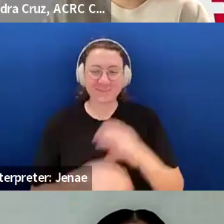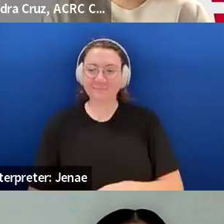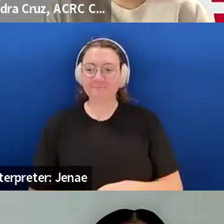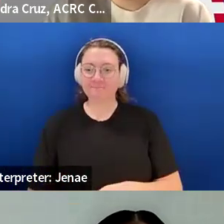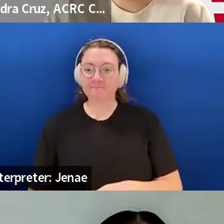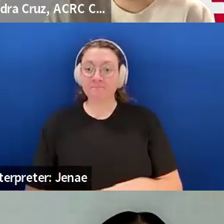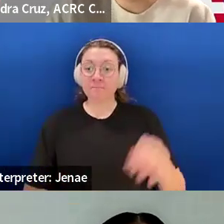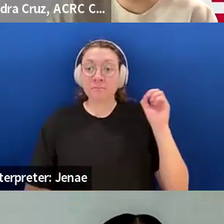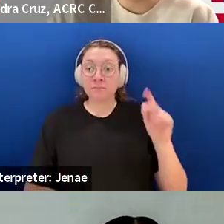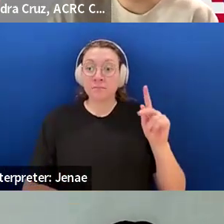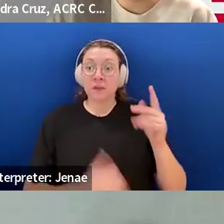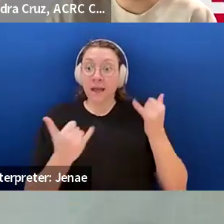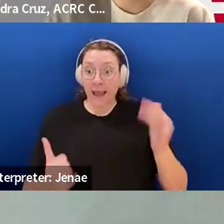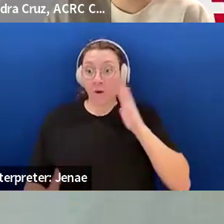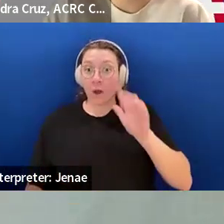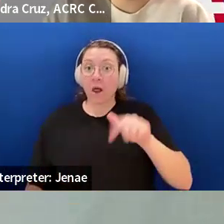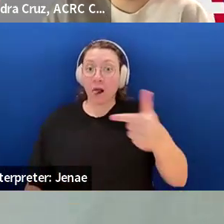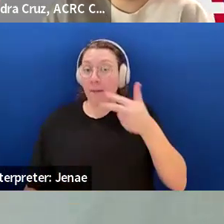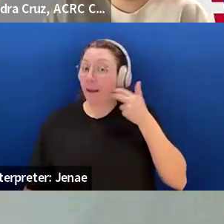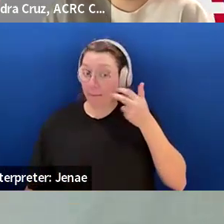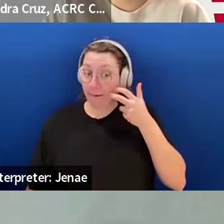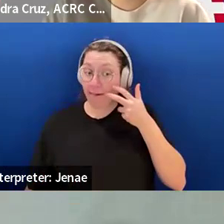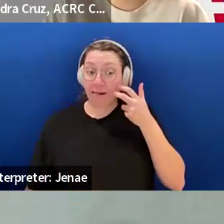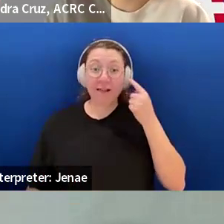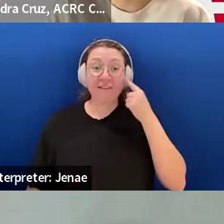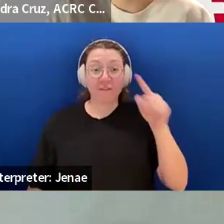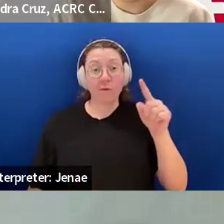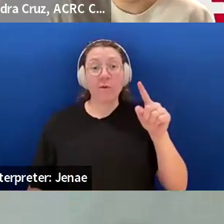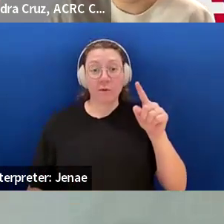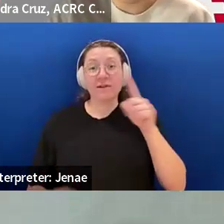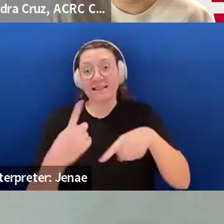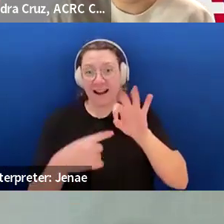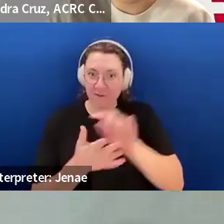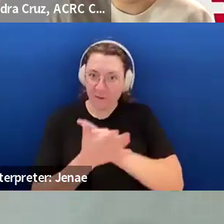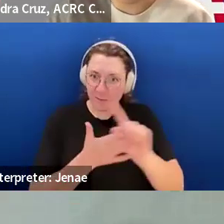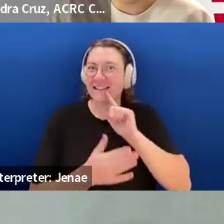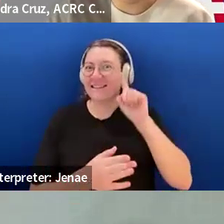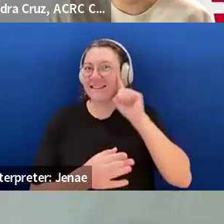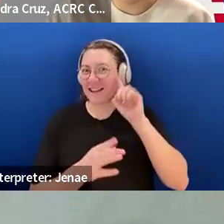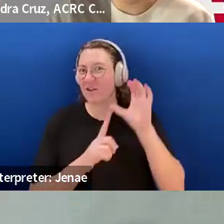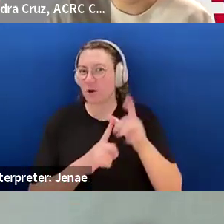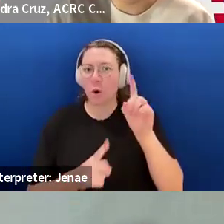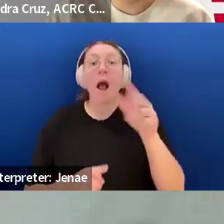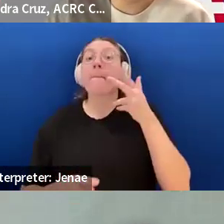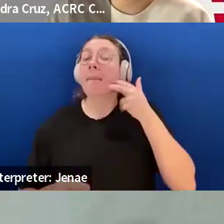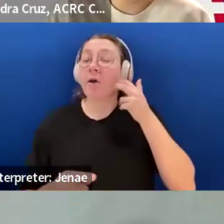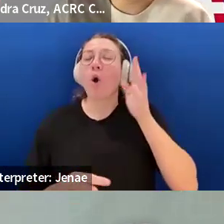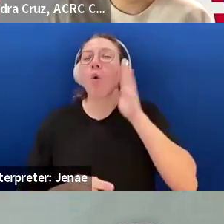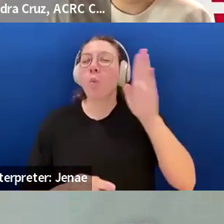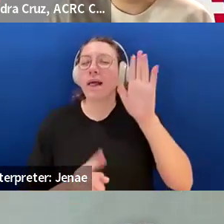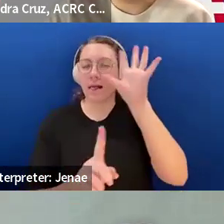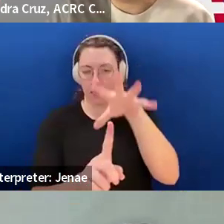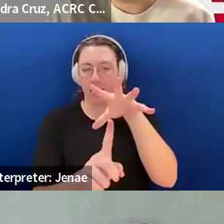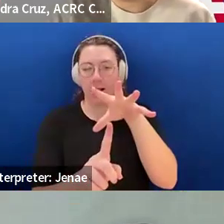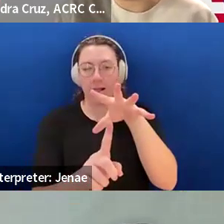All right, so now I will turn it over to Michael for our sign of the week in Def 101. Michael, I am going to pin you really